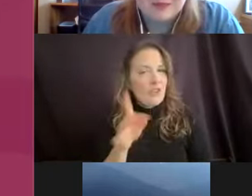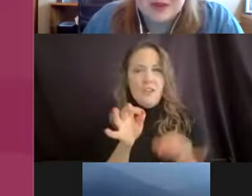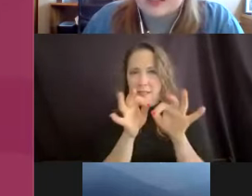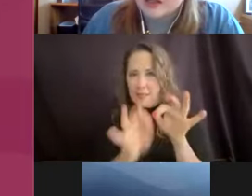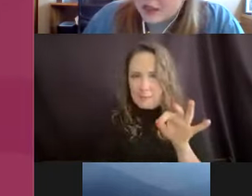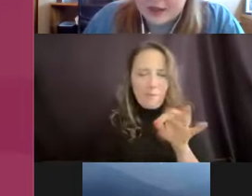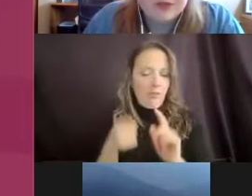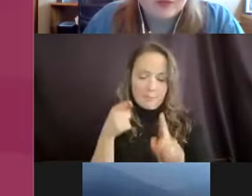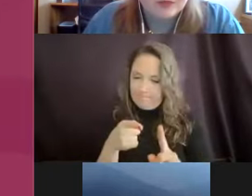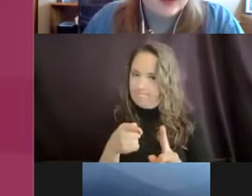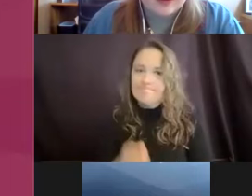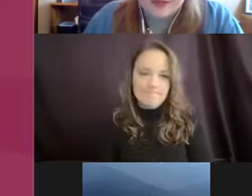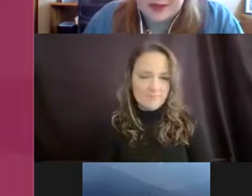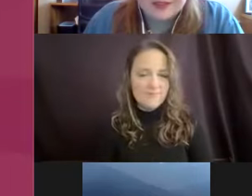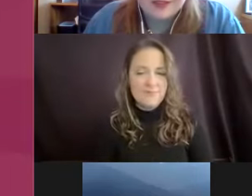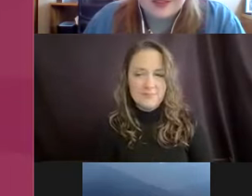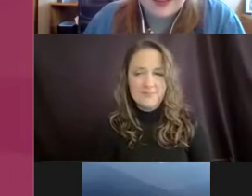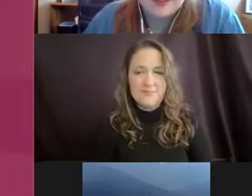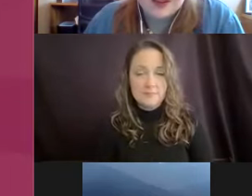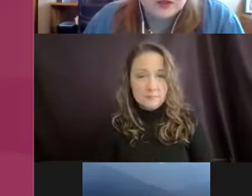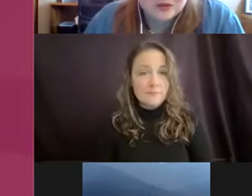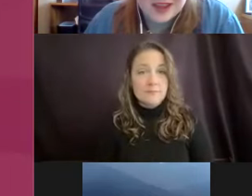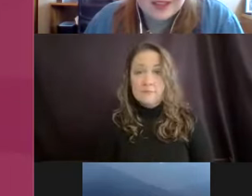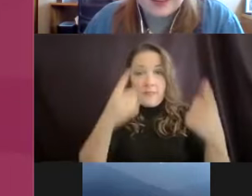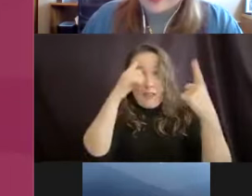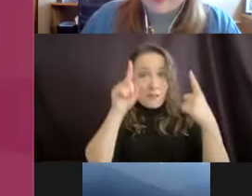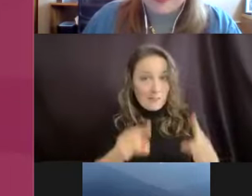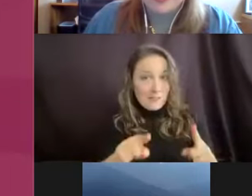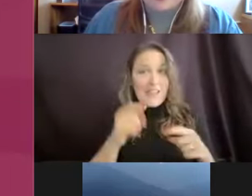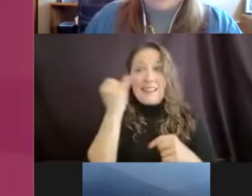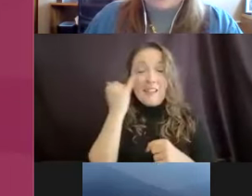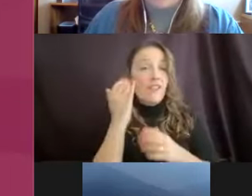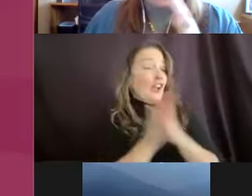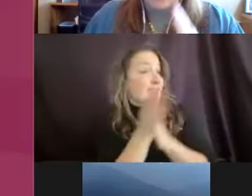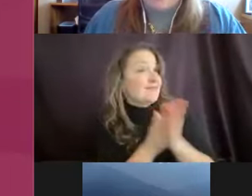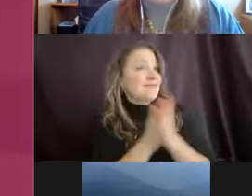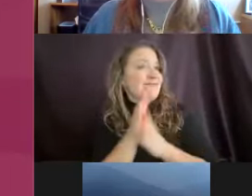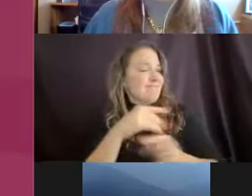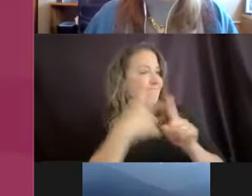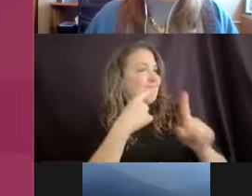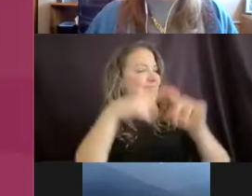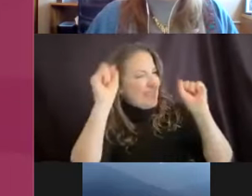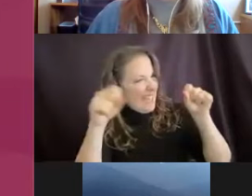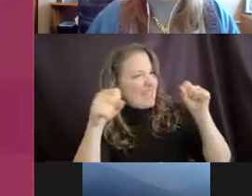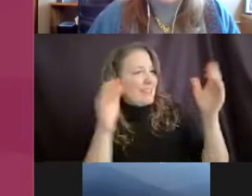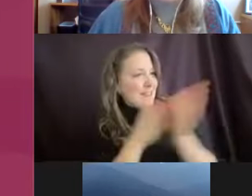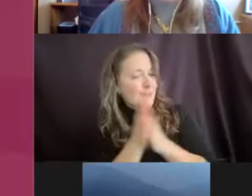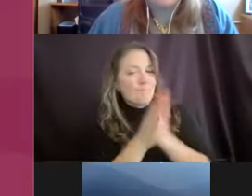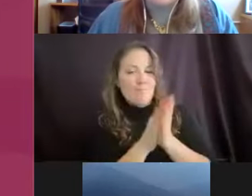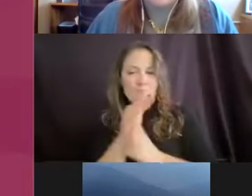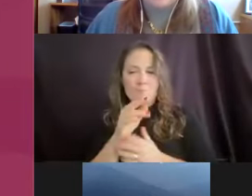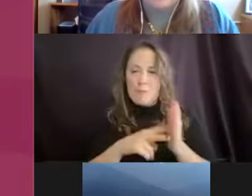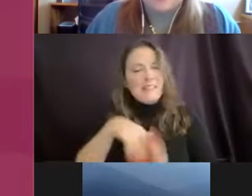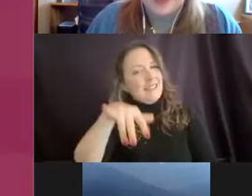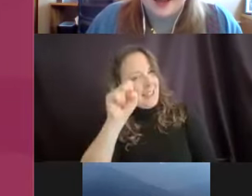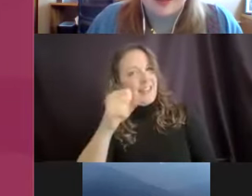like if consent is enthusiastic and affirmative, it is a yes. It is the presence of yes, I